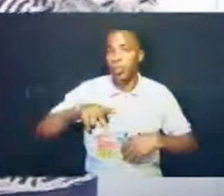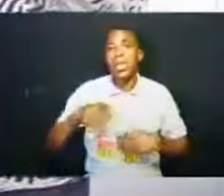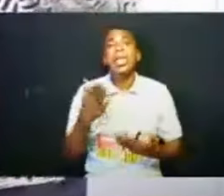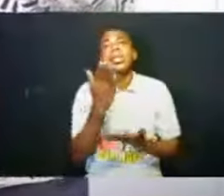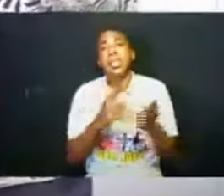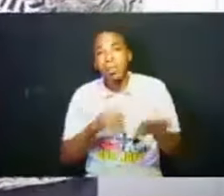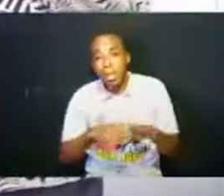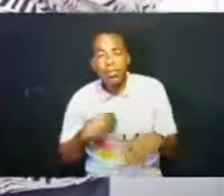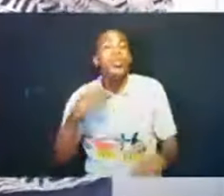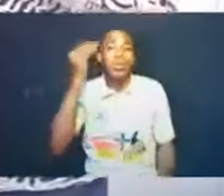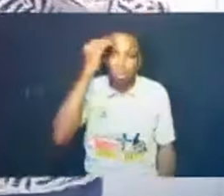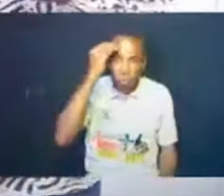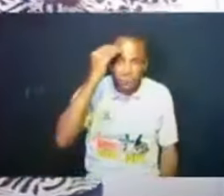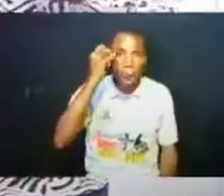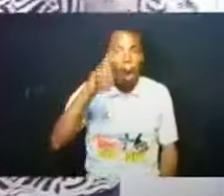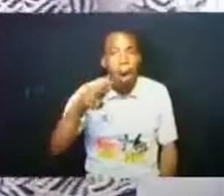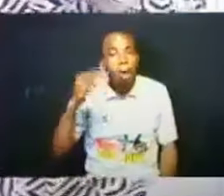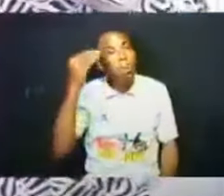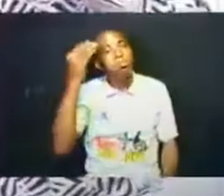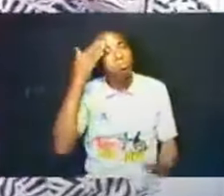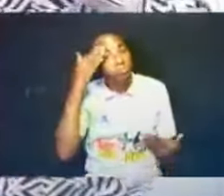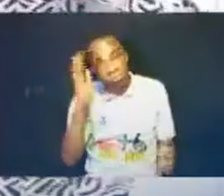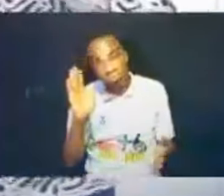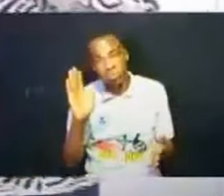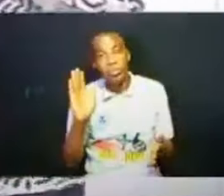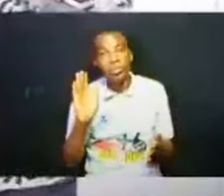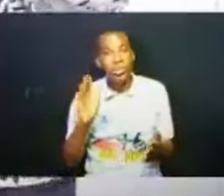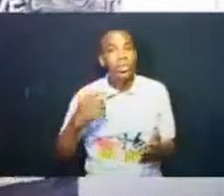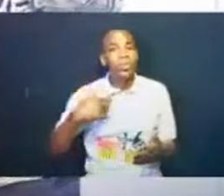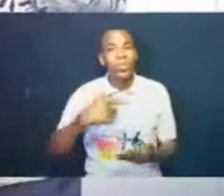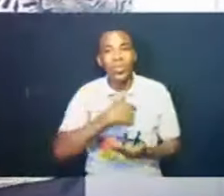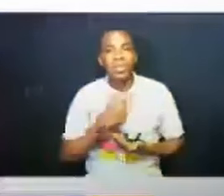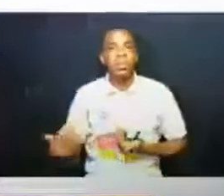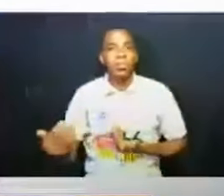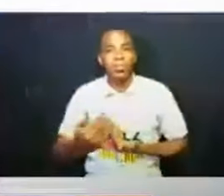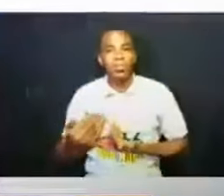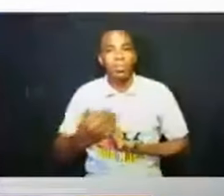consciously or unconsciously, we are gathering things into our